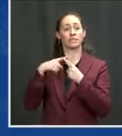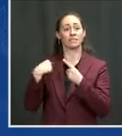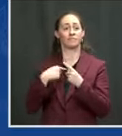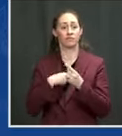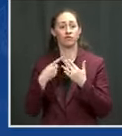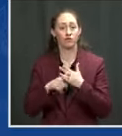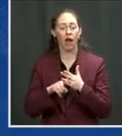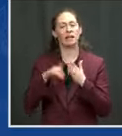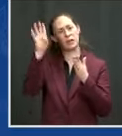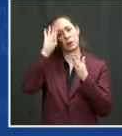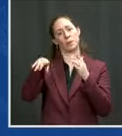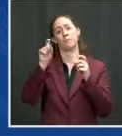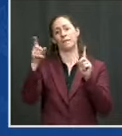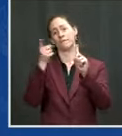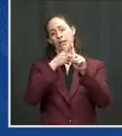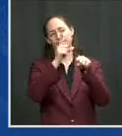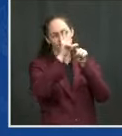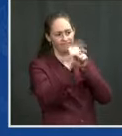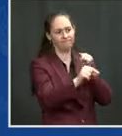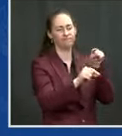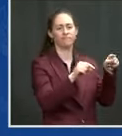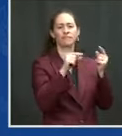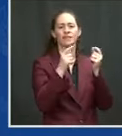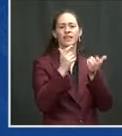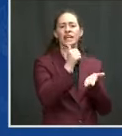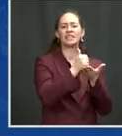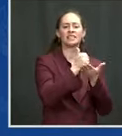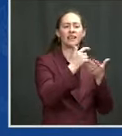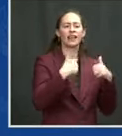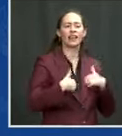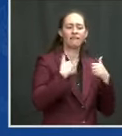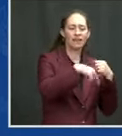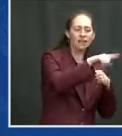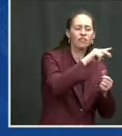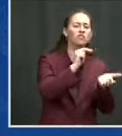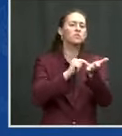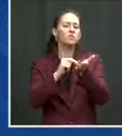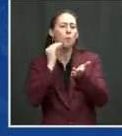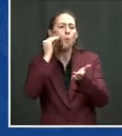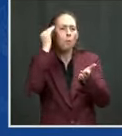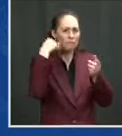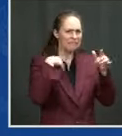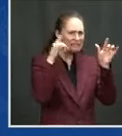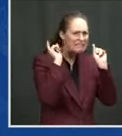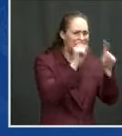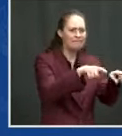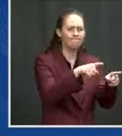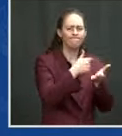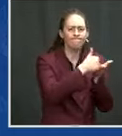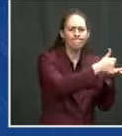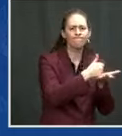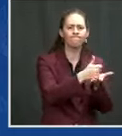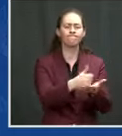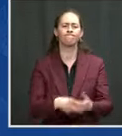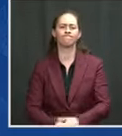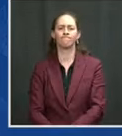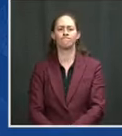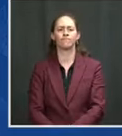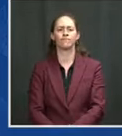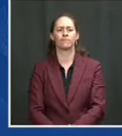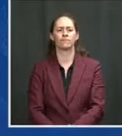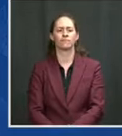working with the federal government, three passes through these nursing homes, we knew that that was not enough, though, because we